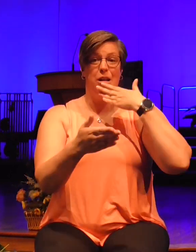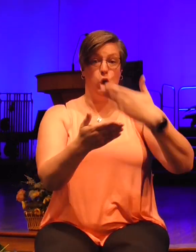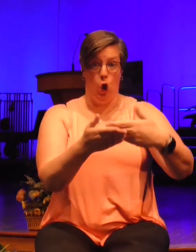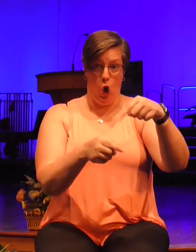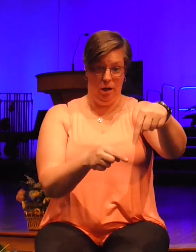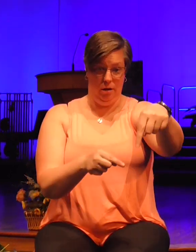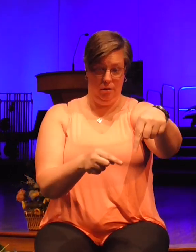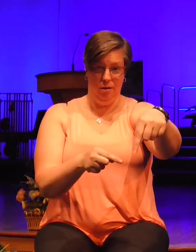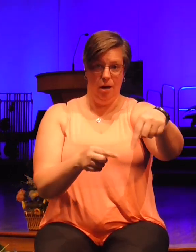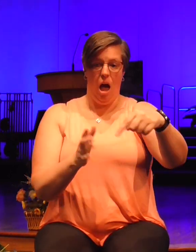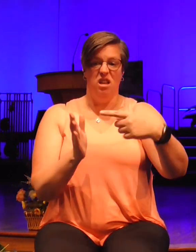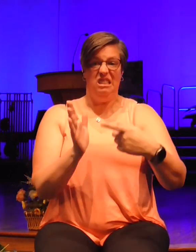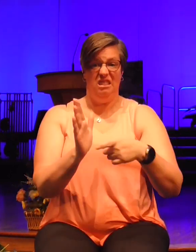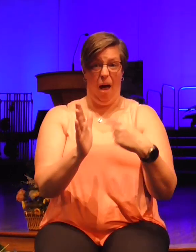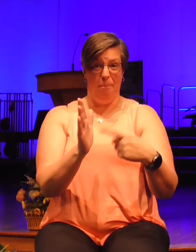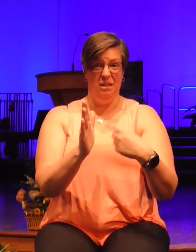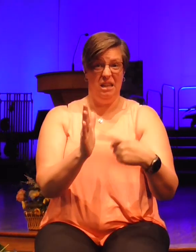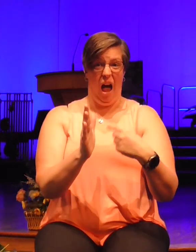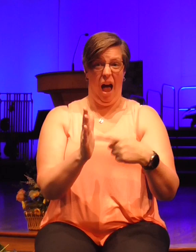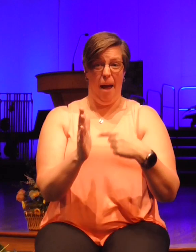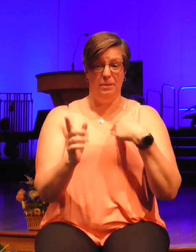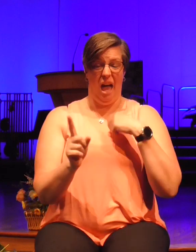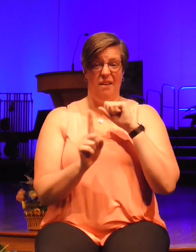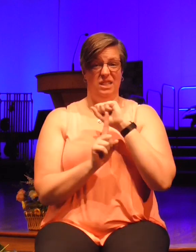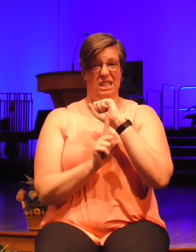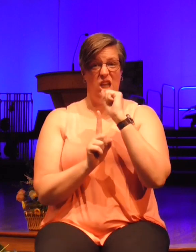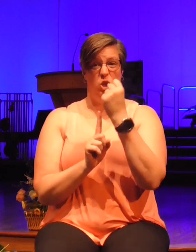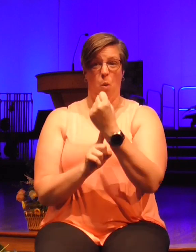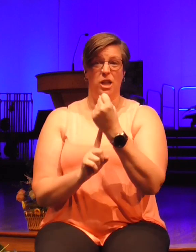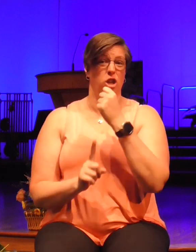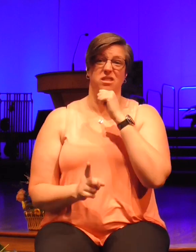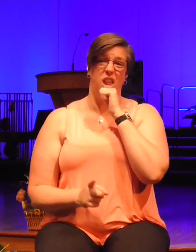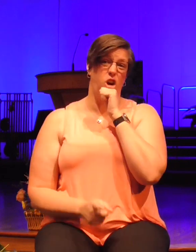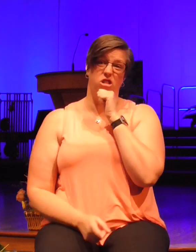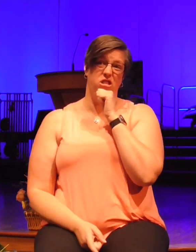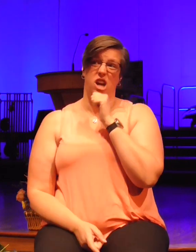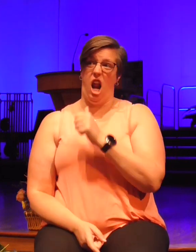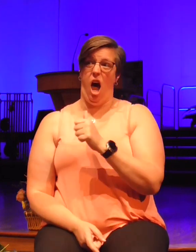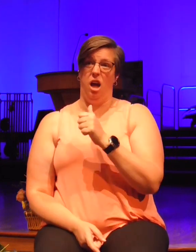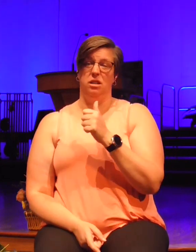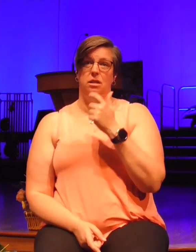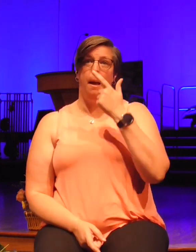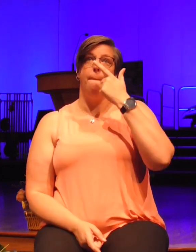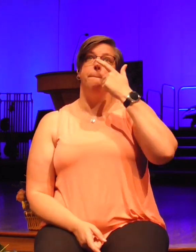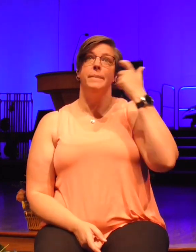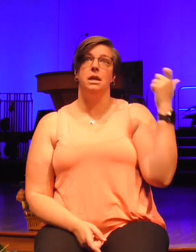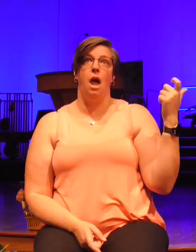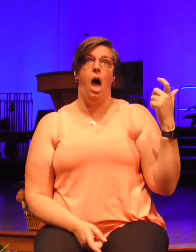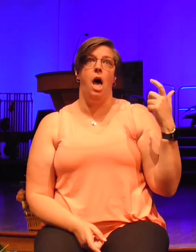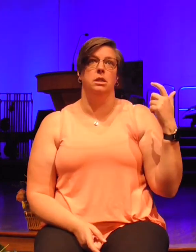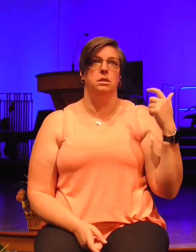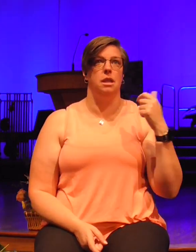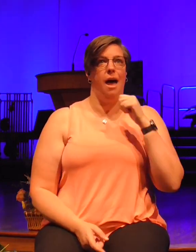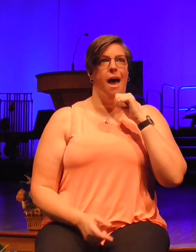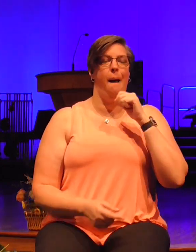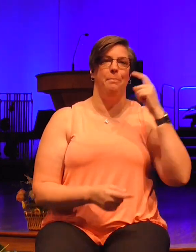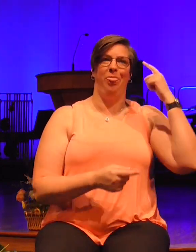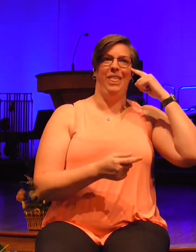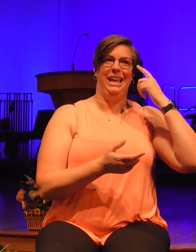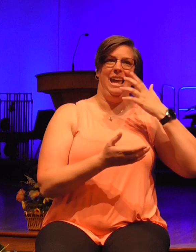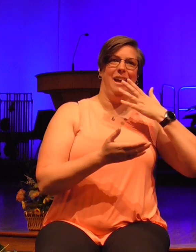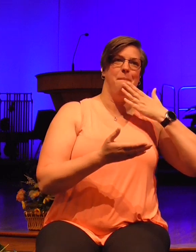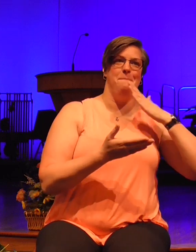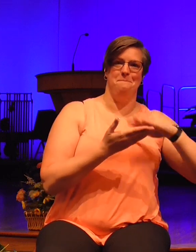me, I attract situations that are not because my consciousness stinks, I'm a horrible